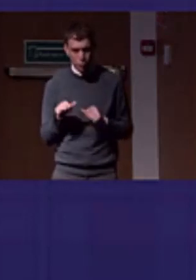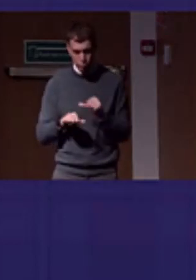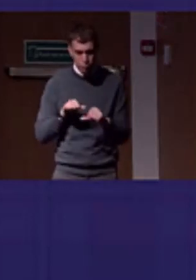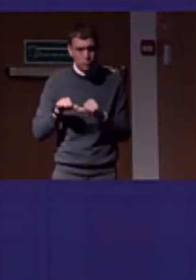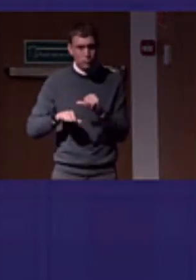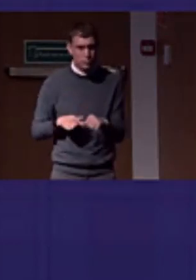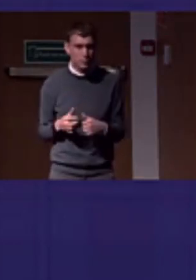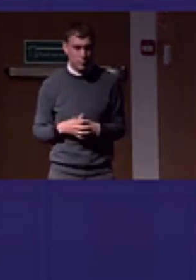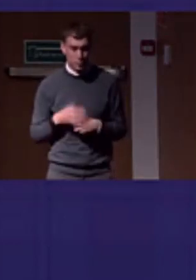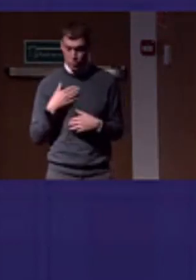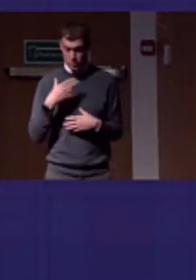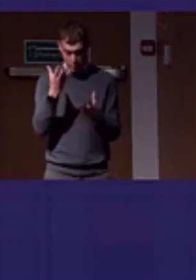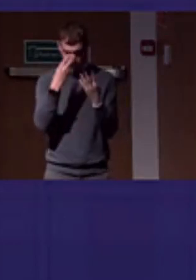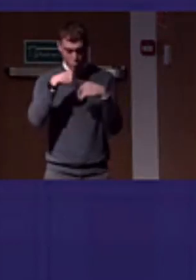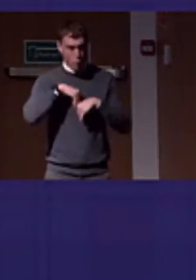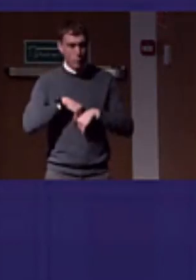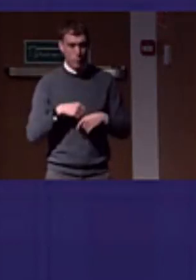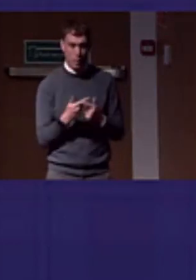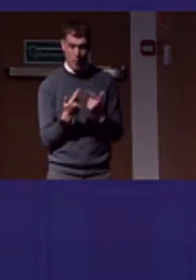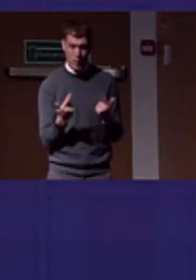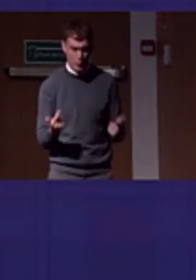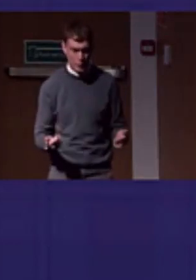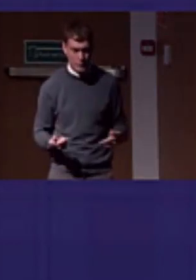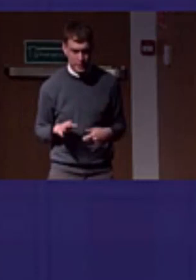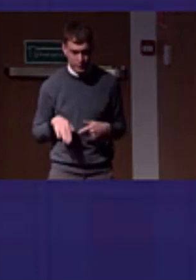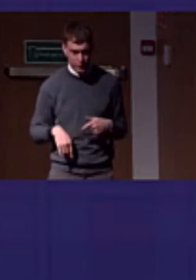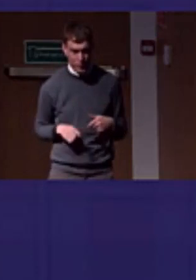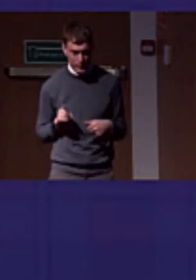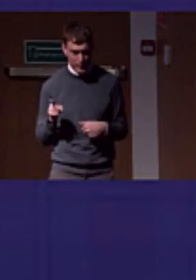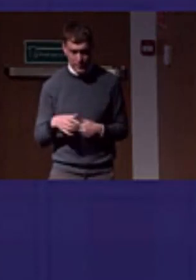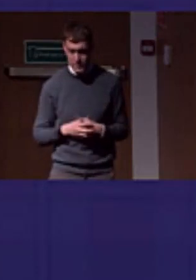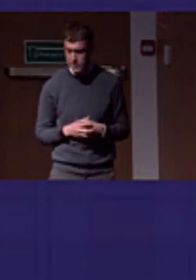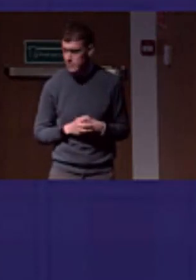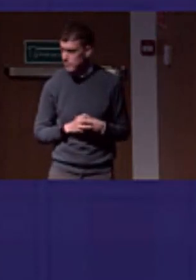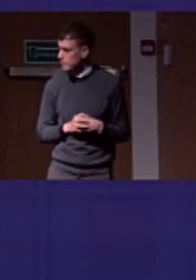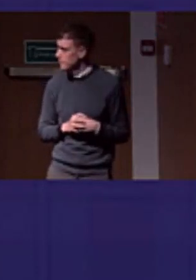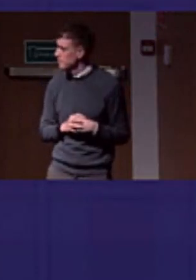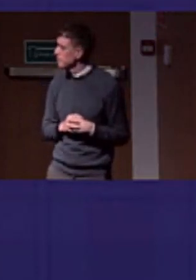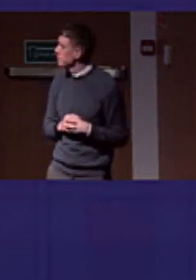pretty good, though. I've learned a lot. Many of our experiments come from things our team has suggested.